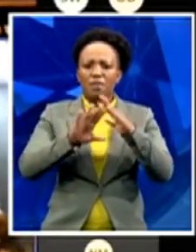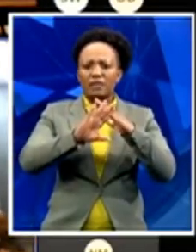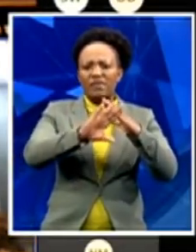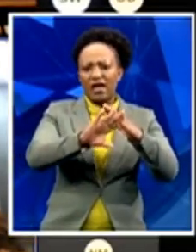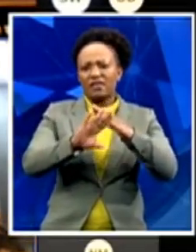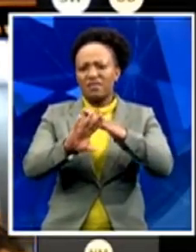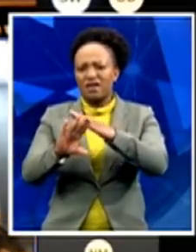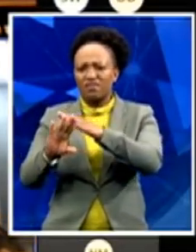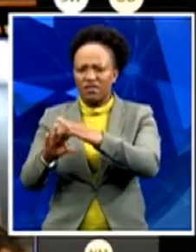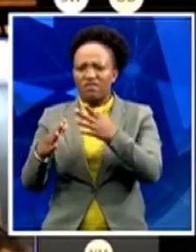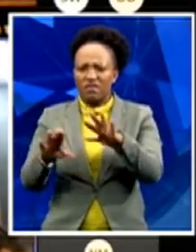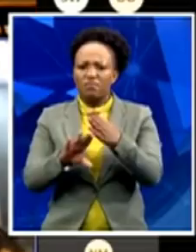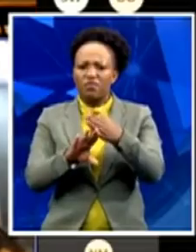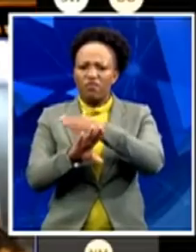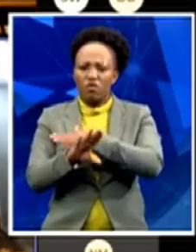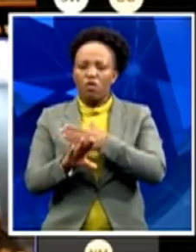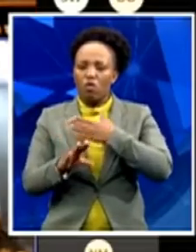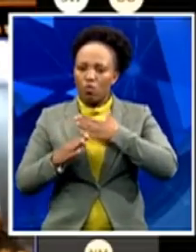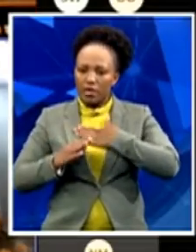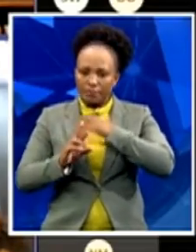that that notion must be